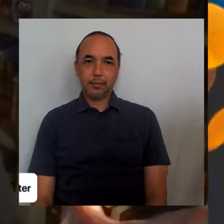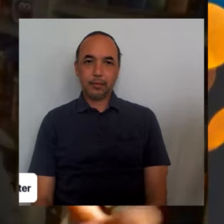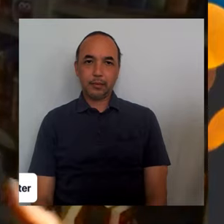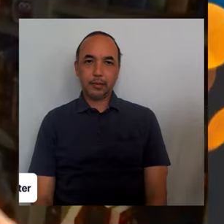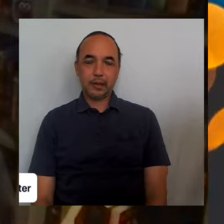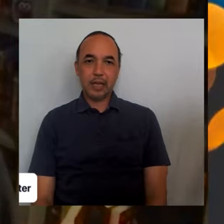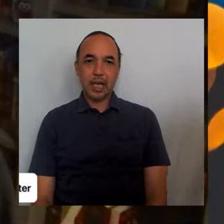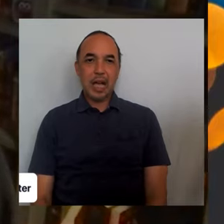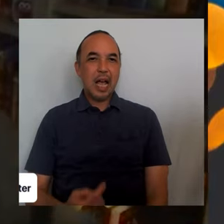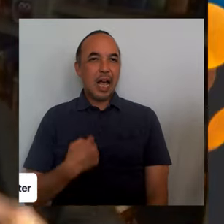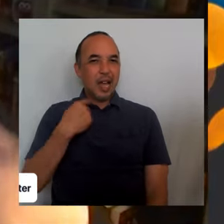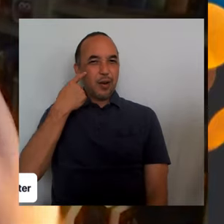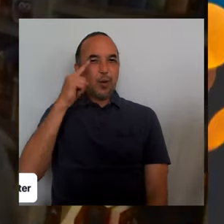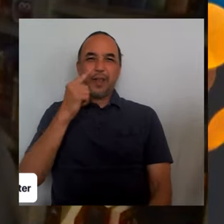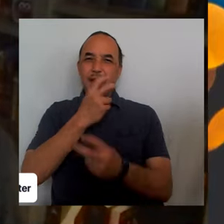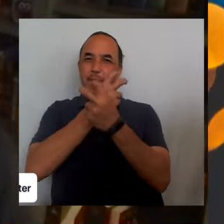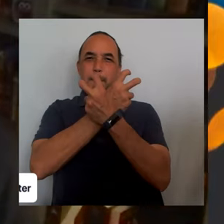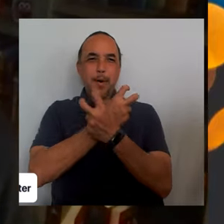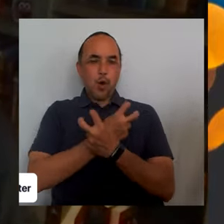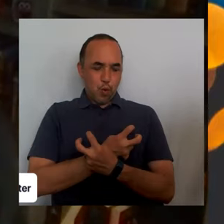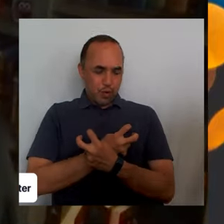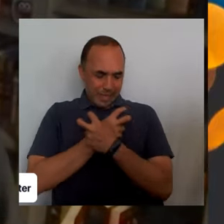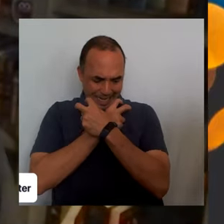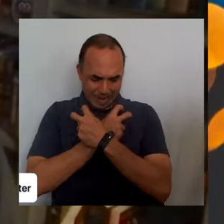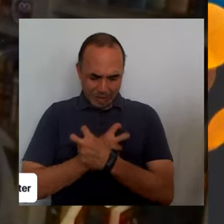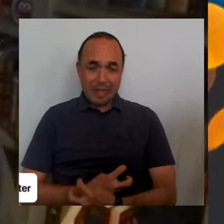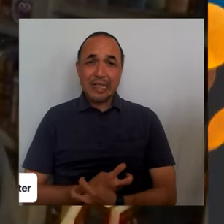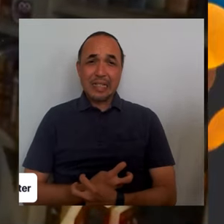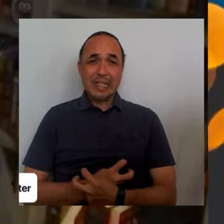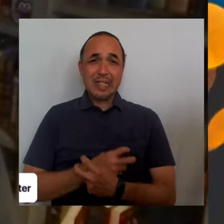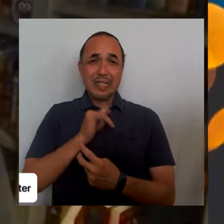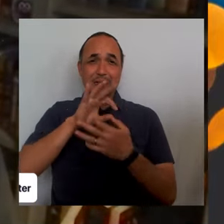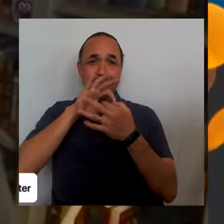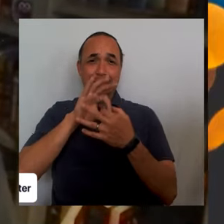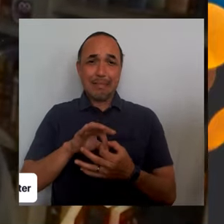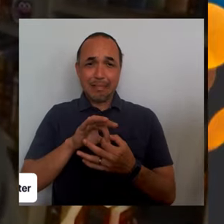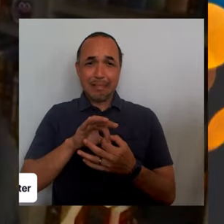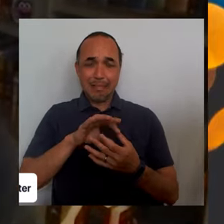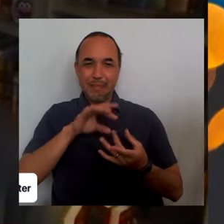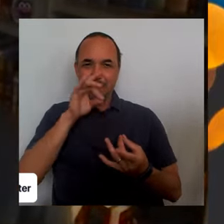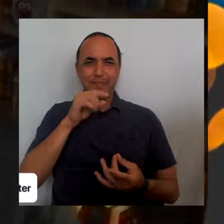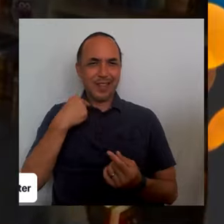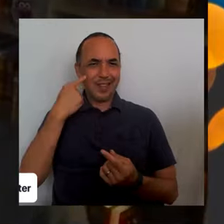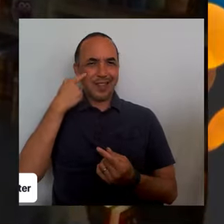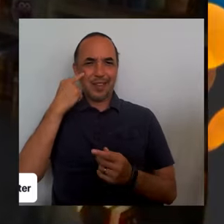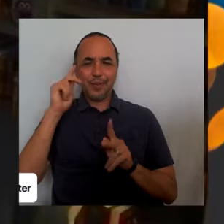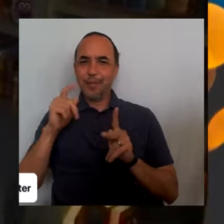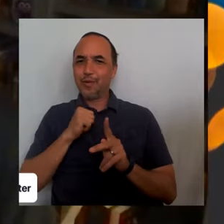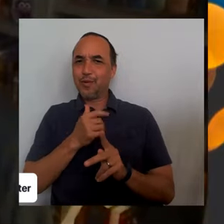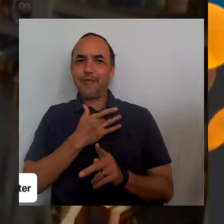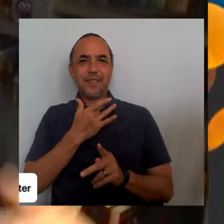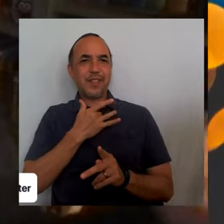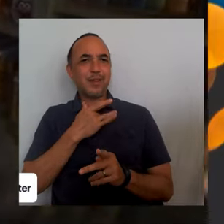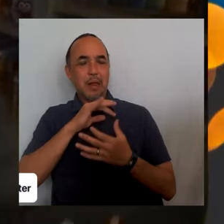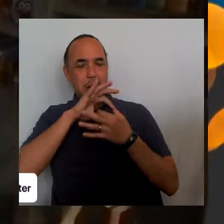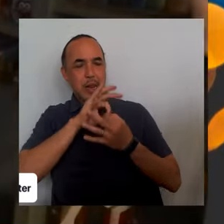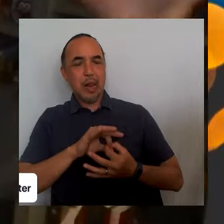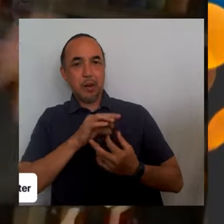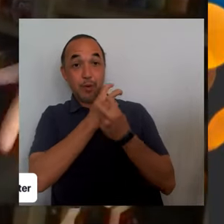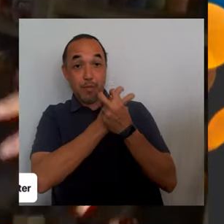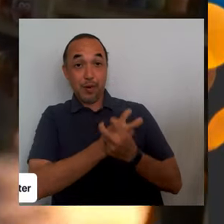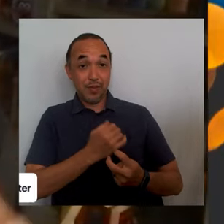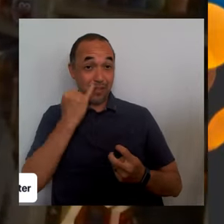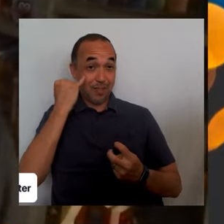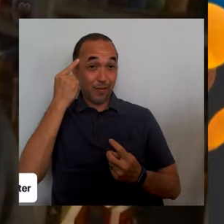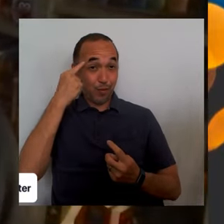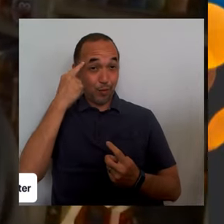think that bones are haunted. I don't think a skeleton, nobody would be that attached to their bones, I don't think. If you believe in eternity and all of that